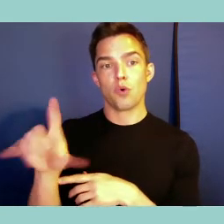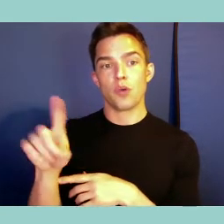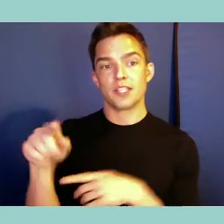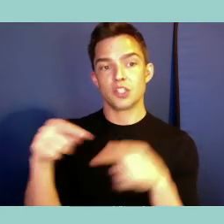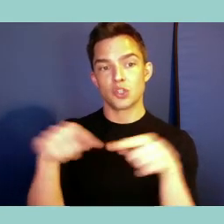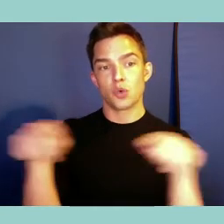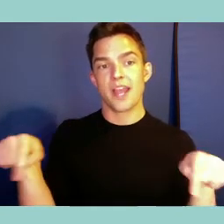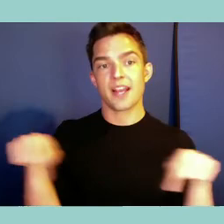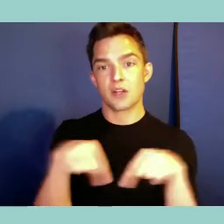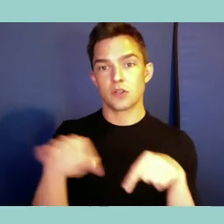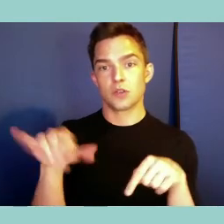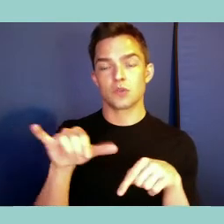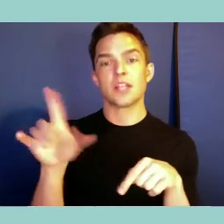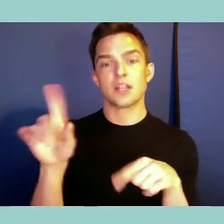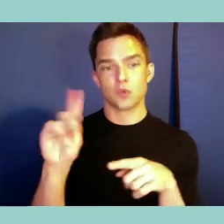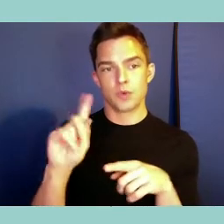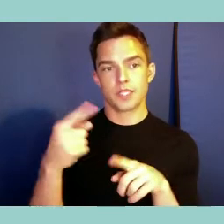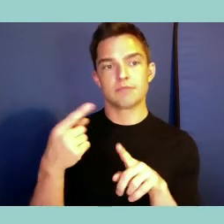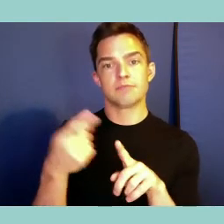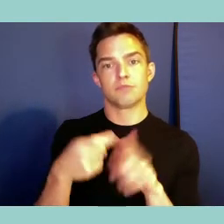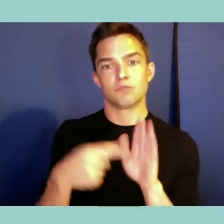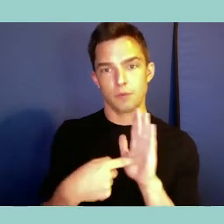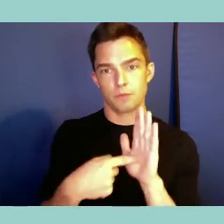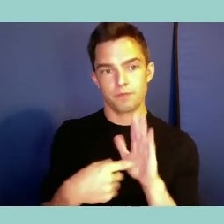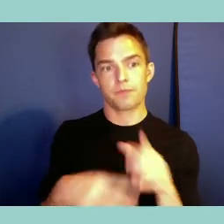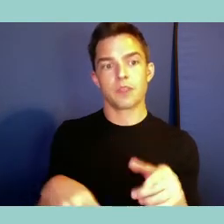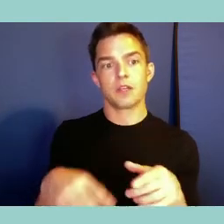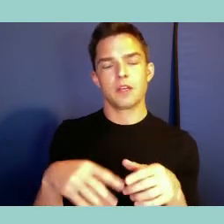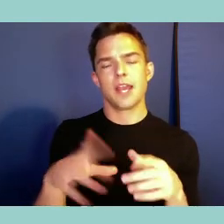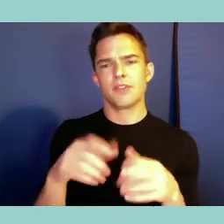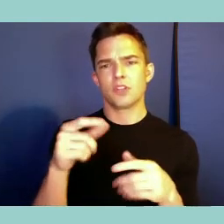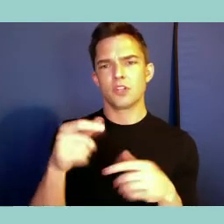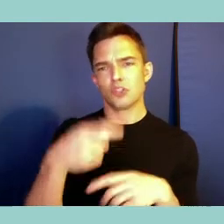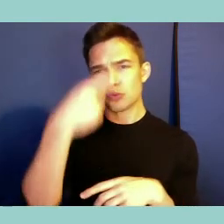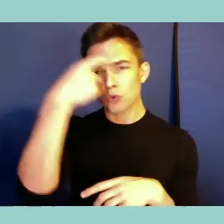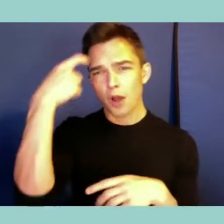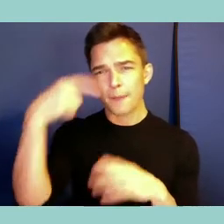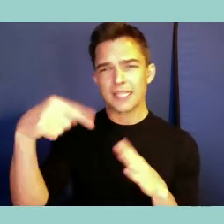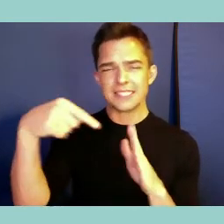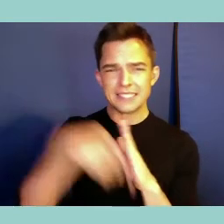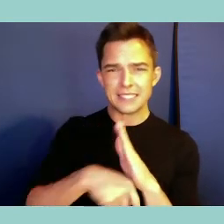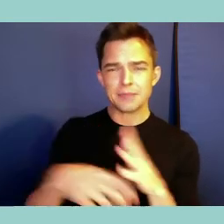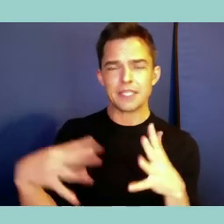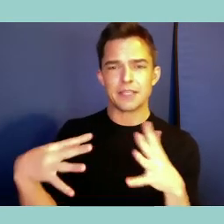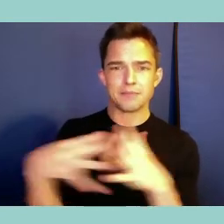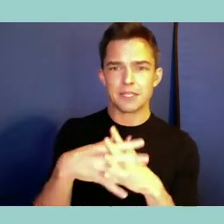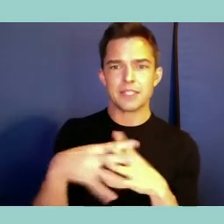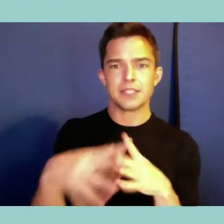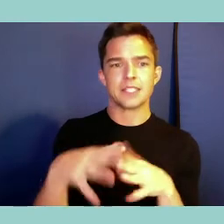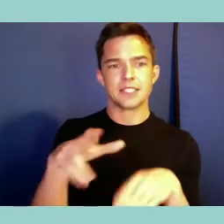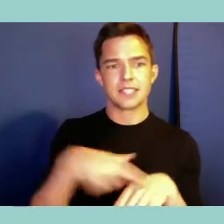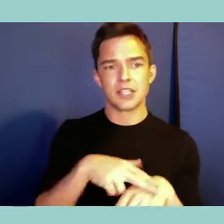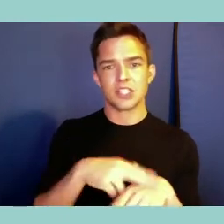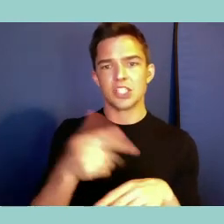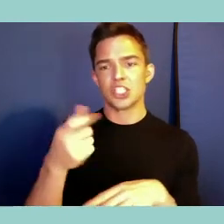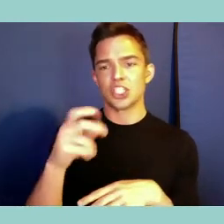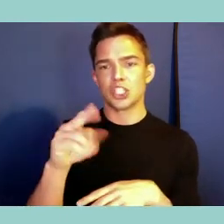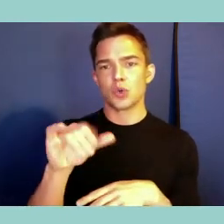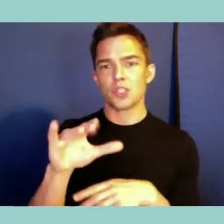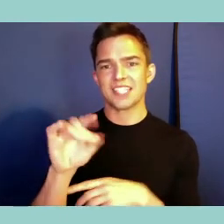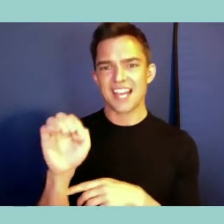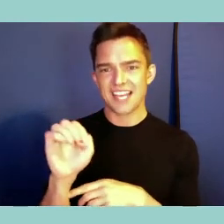Floyd Square. We acknowledge the trauma that is deeply embedded in the foundation of this country, the